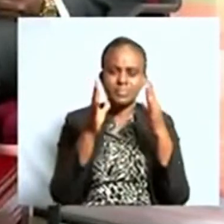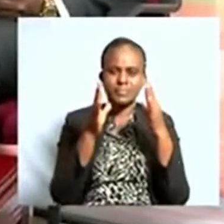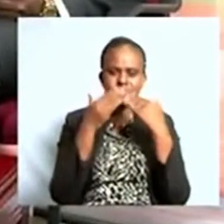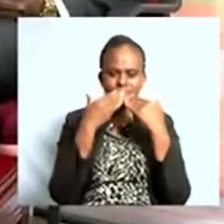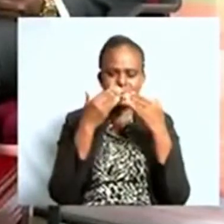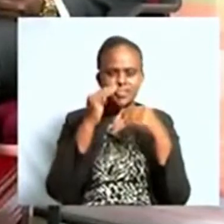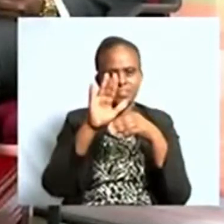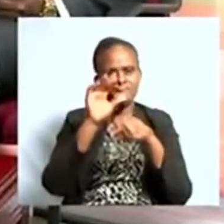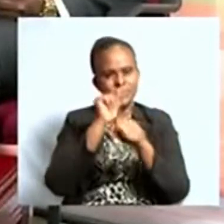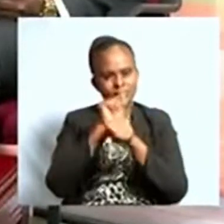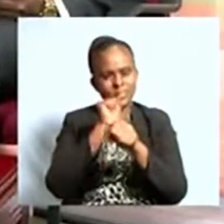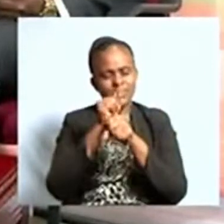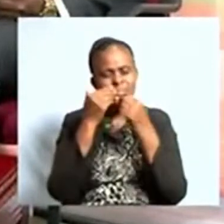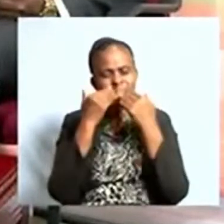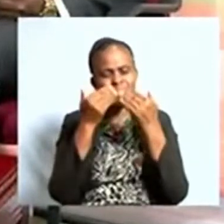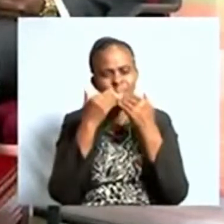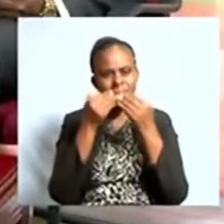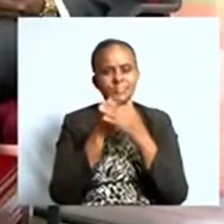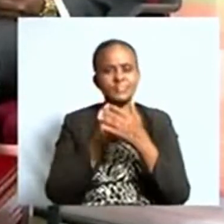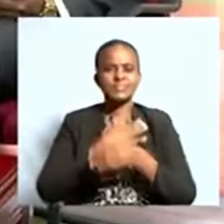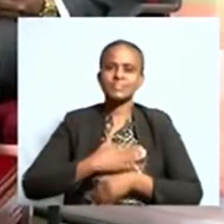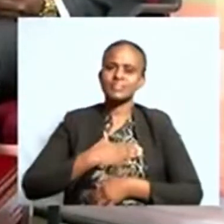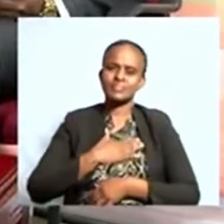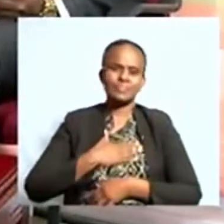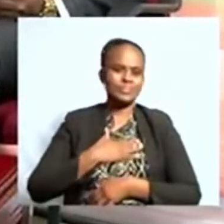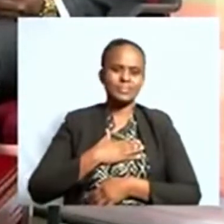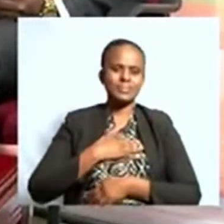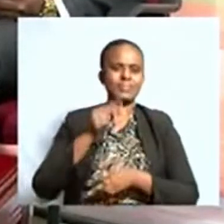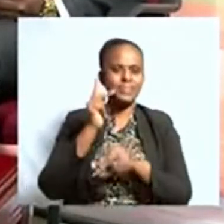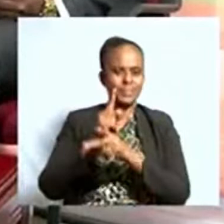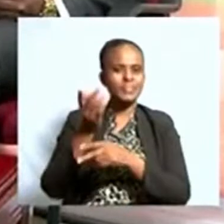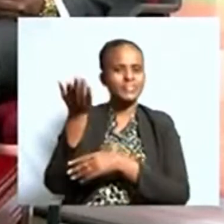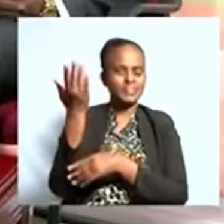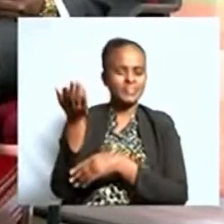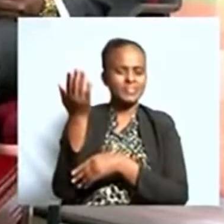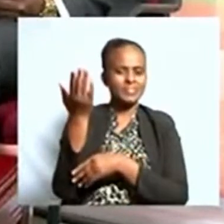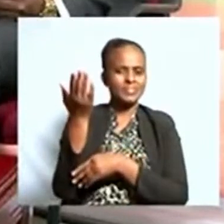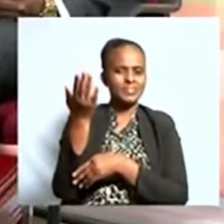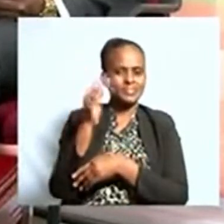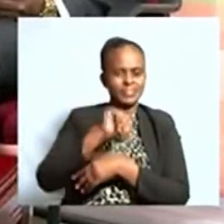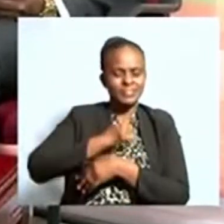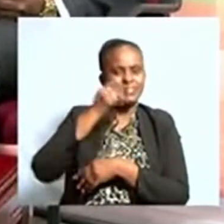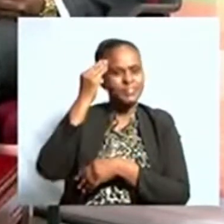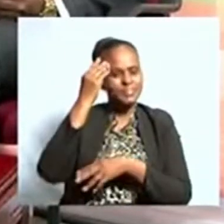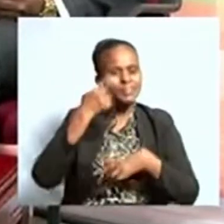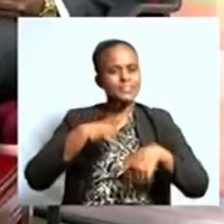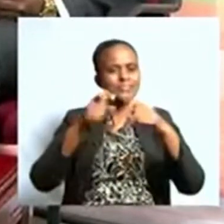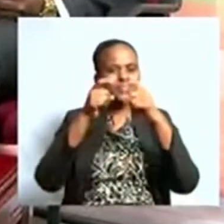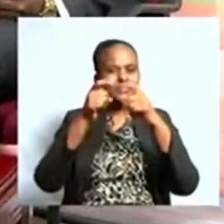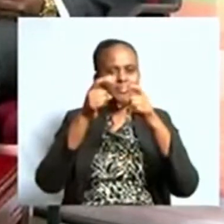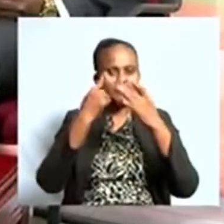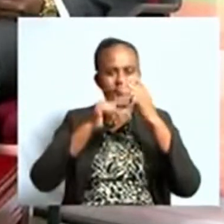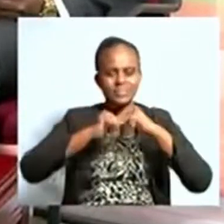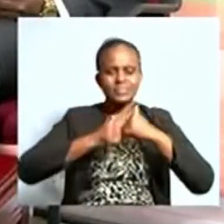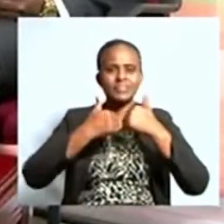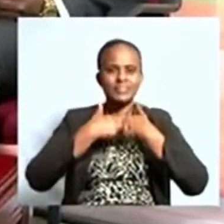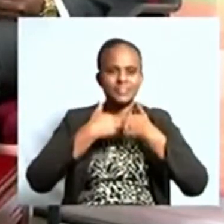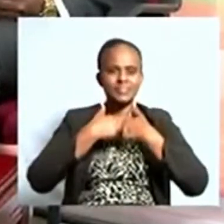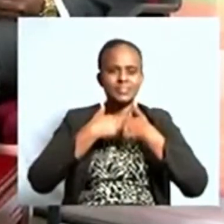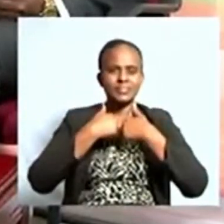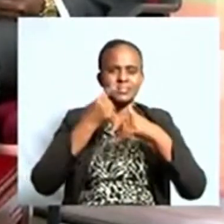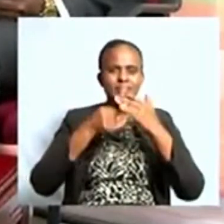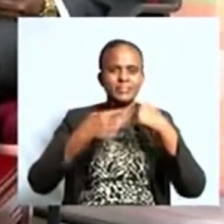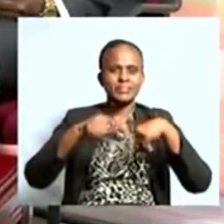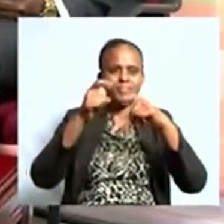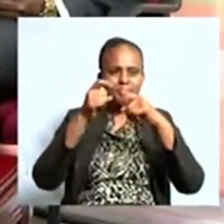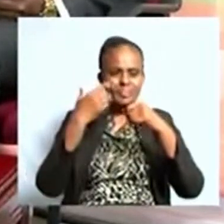your work, and please keep it up. We know the challenges that we have and the challenges that we